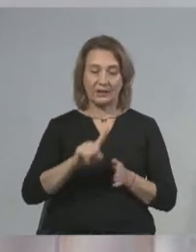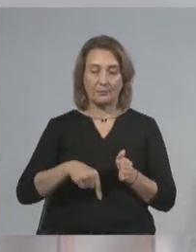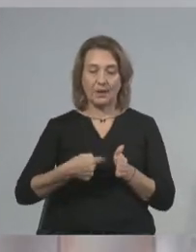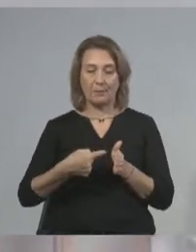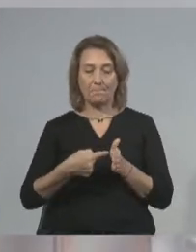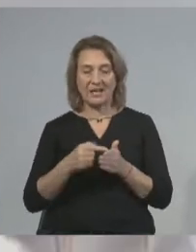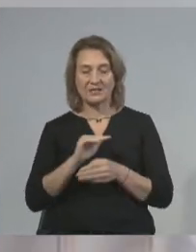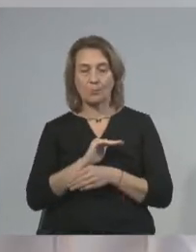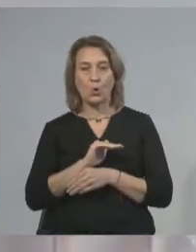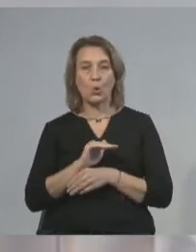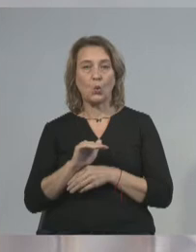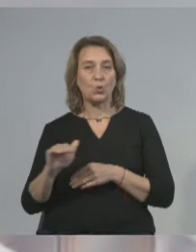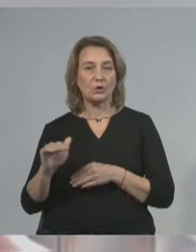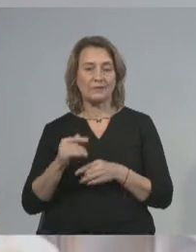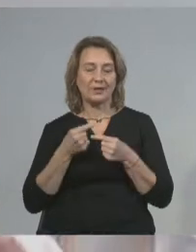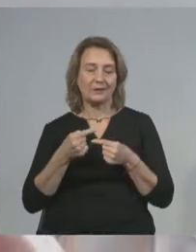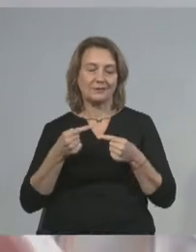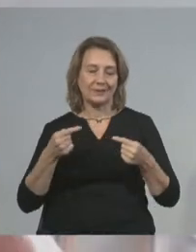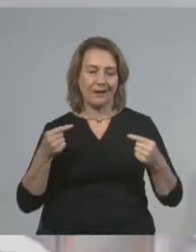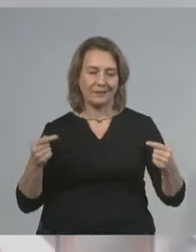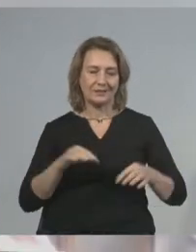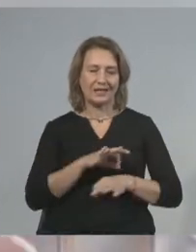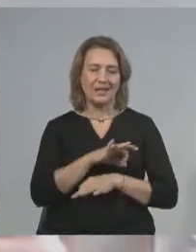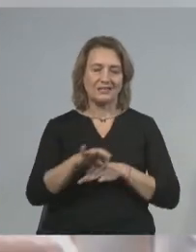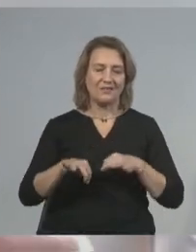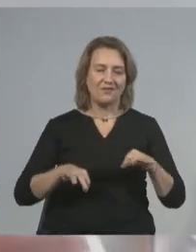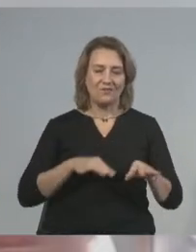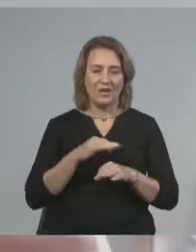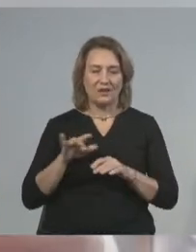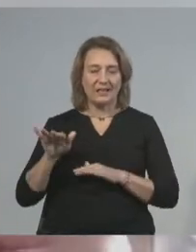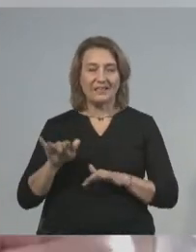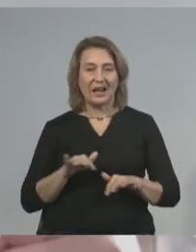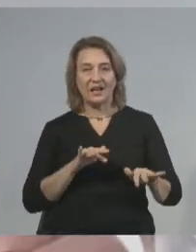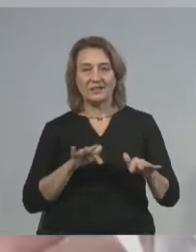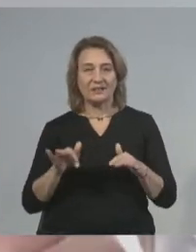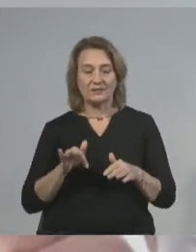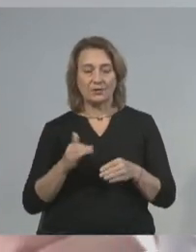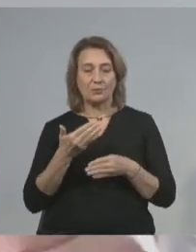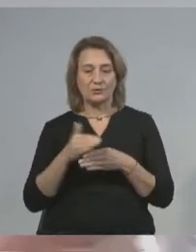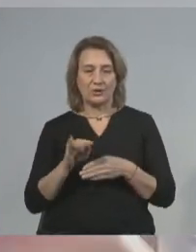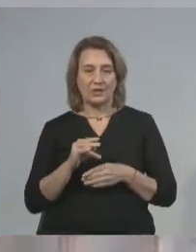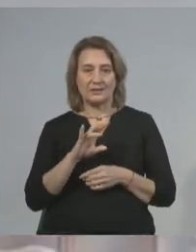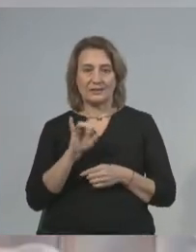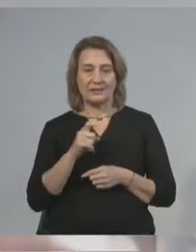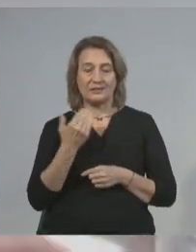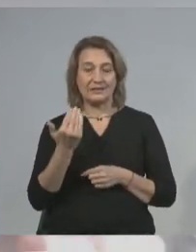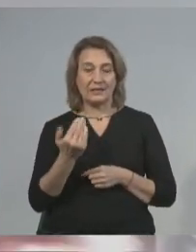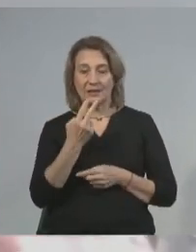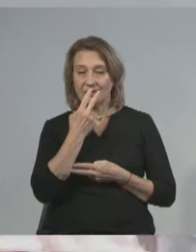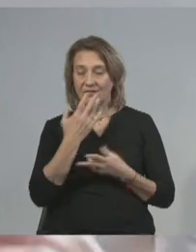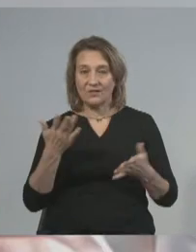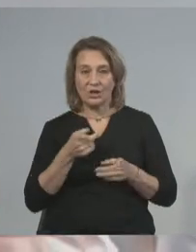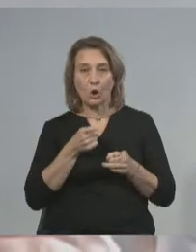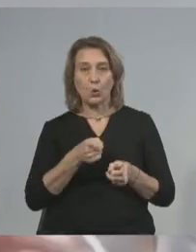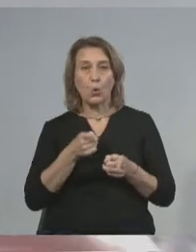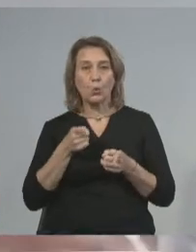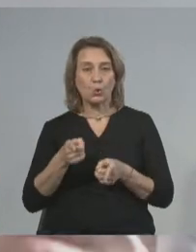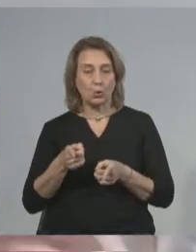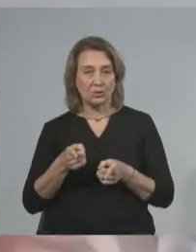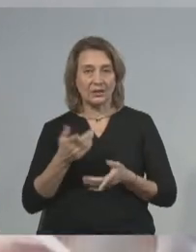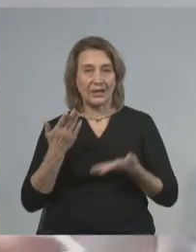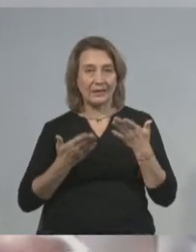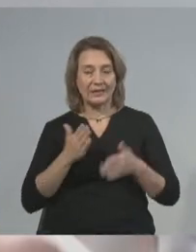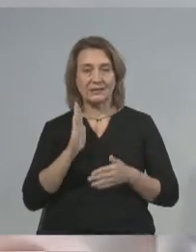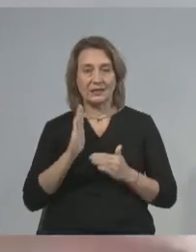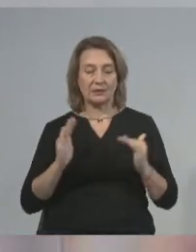and local level from different spheres even even bigger part of them do not see threats